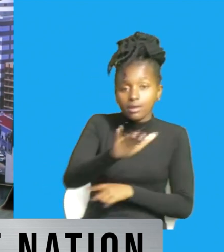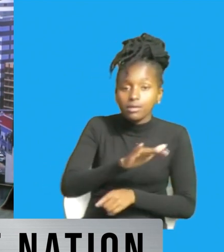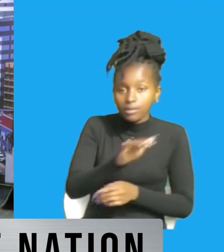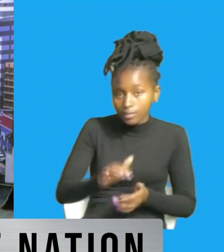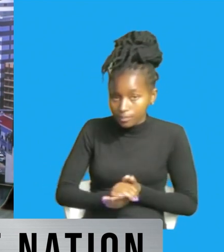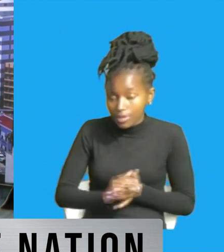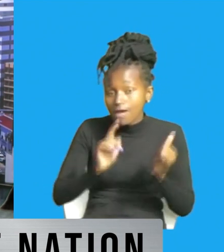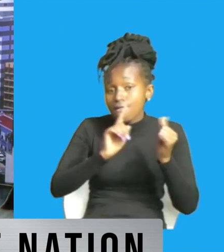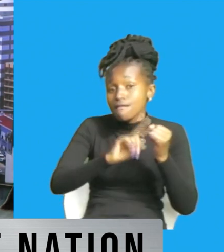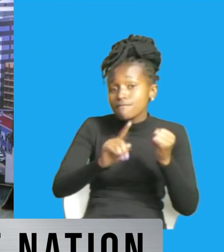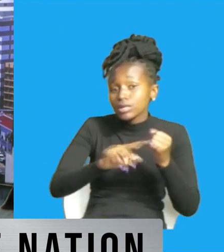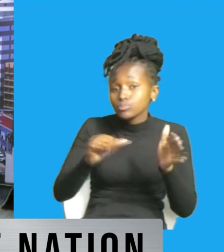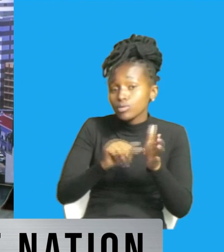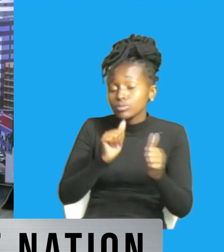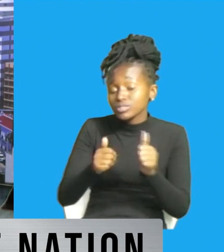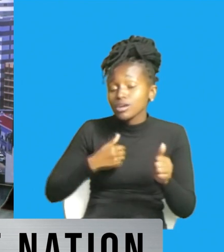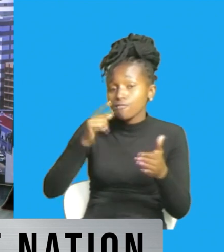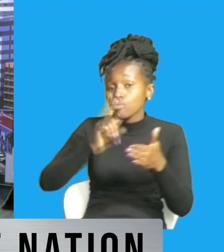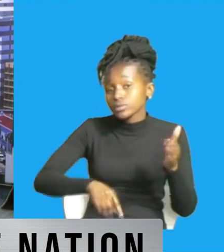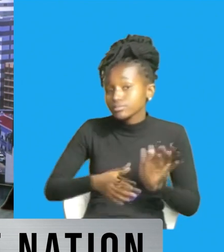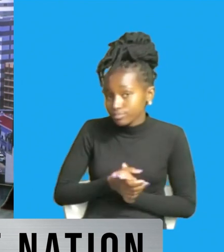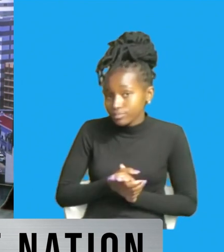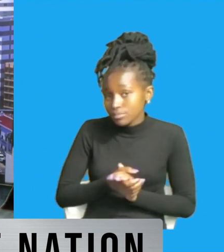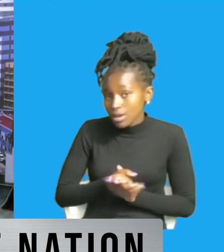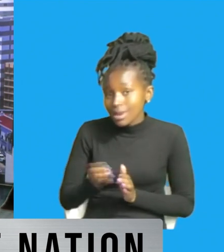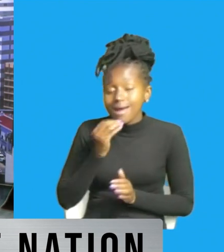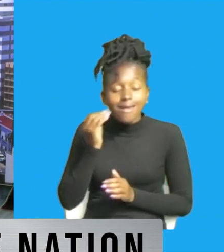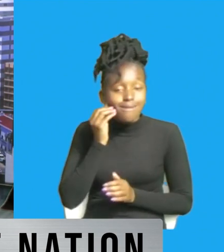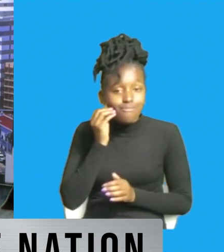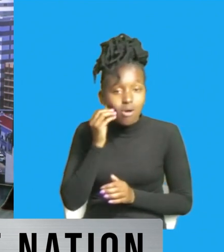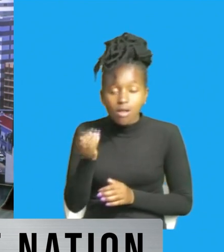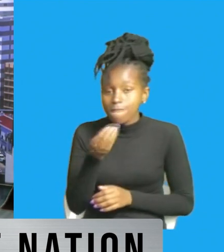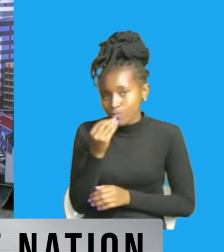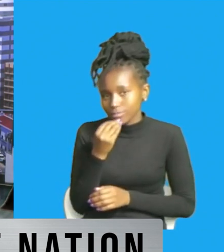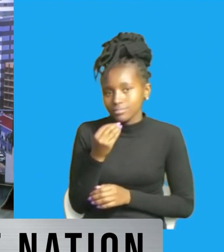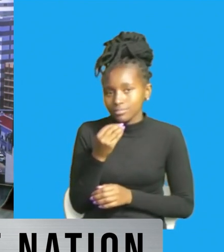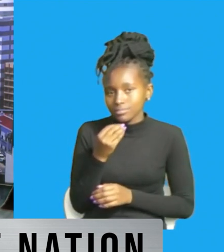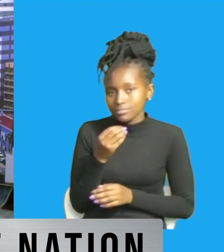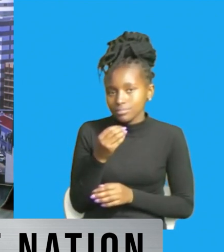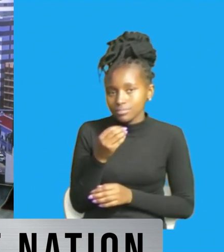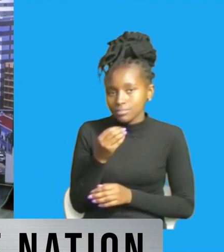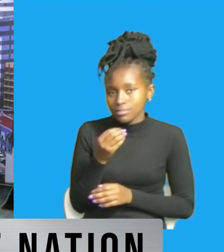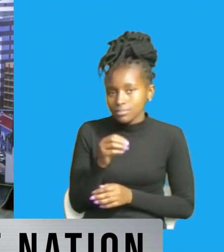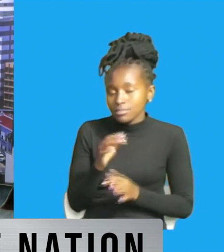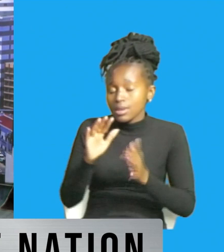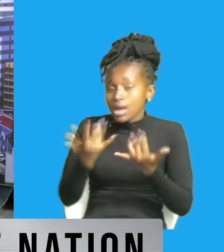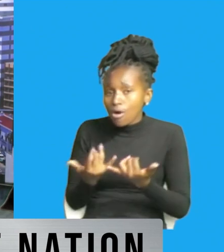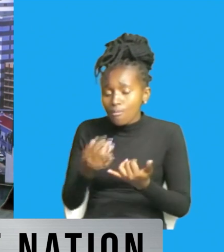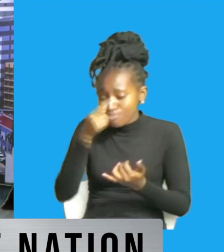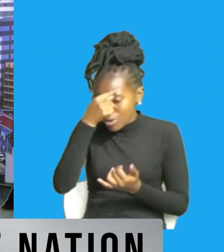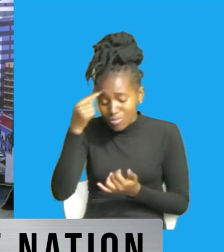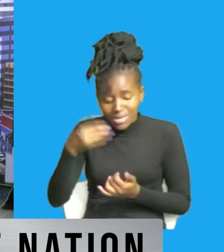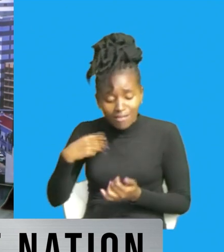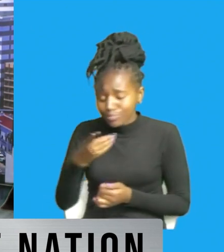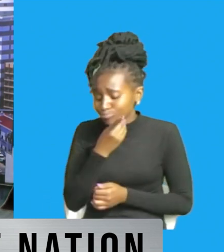pasture. You have a problem where there is drought, and these things usually come, ukiangalia vizuri zinakuja na mambo ya drought, na unajua